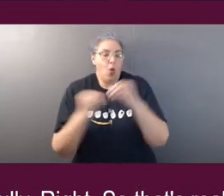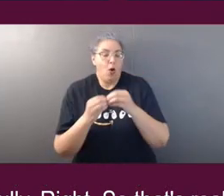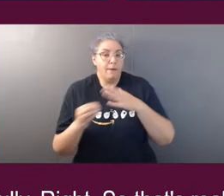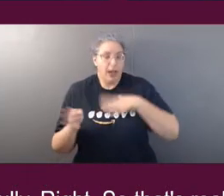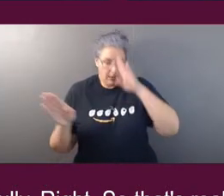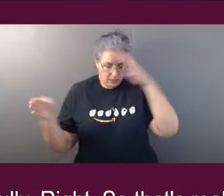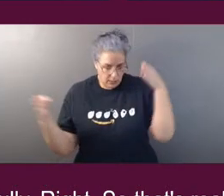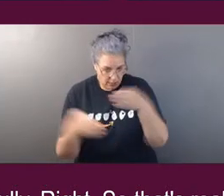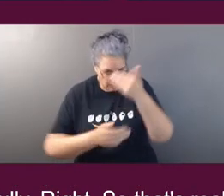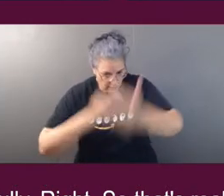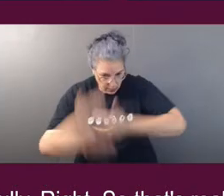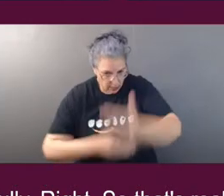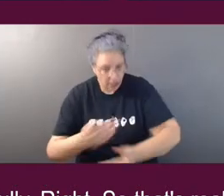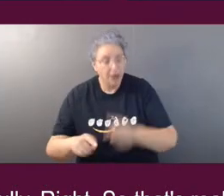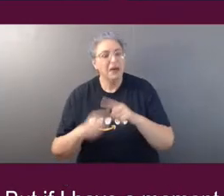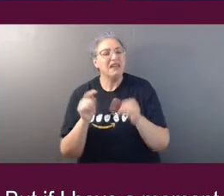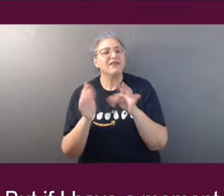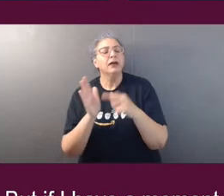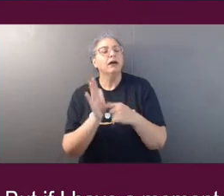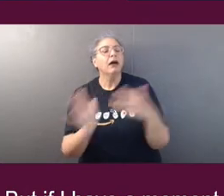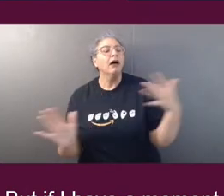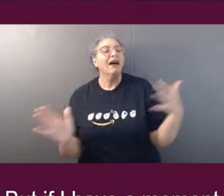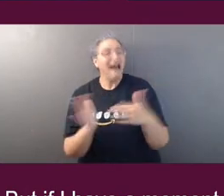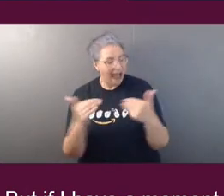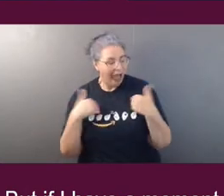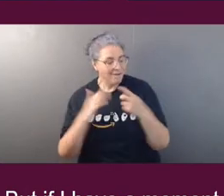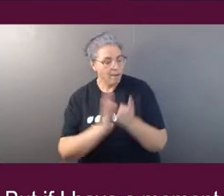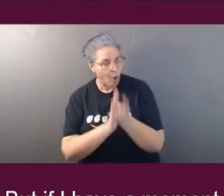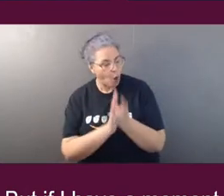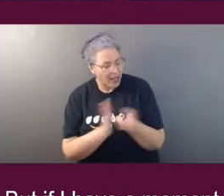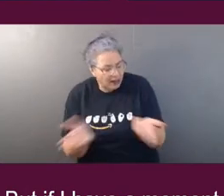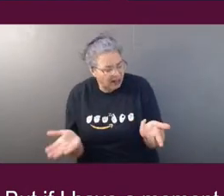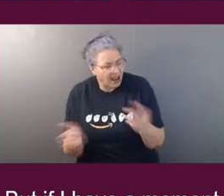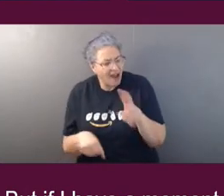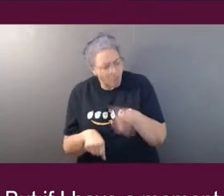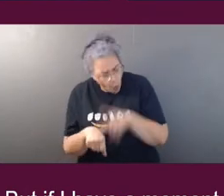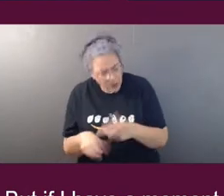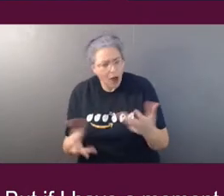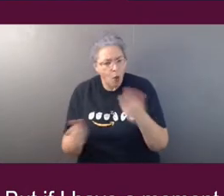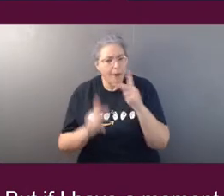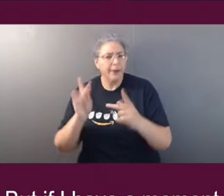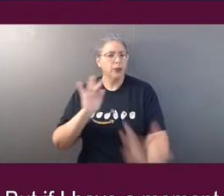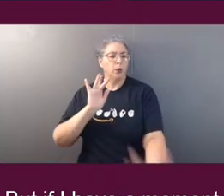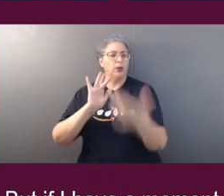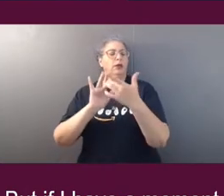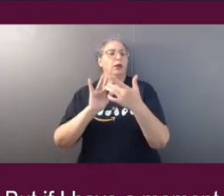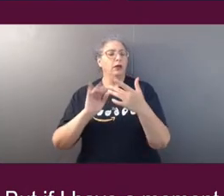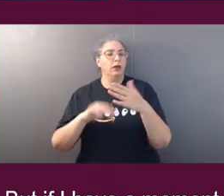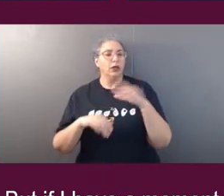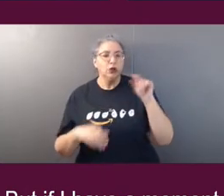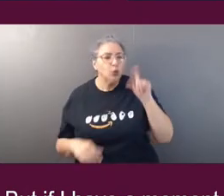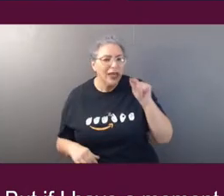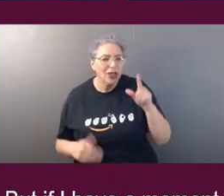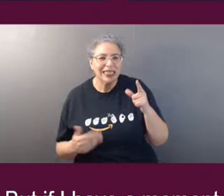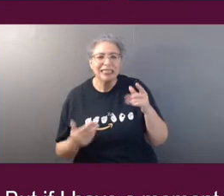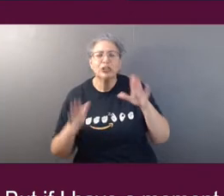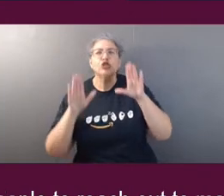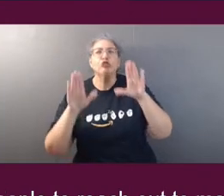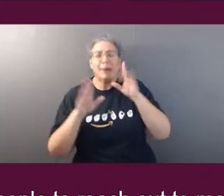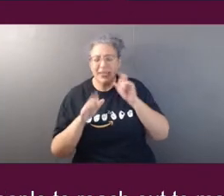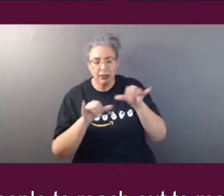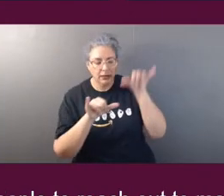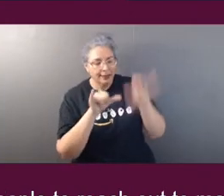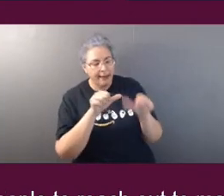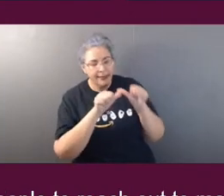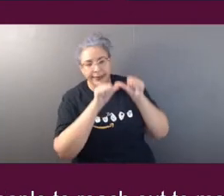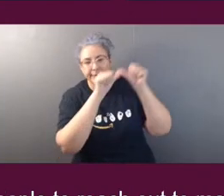put most of my intention. But if I have a moment here or there, I do want to encourage people to reach out to me. And on Twitter, it's great because it